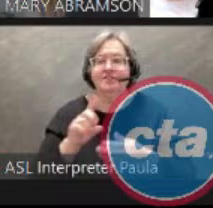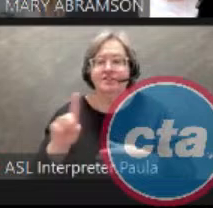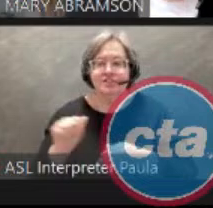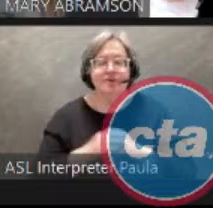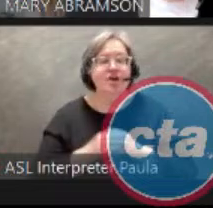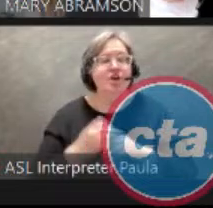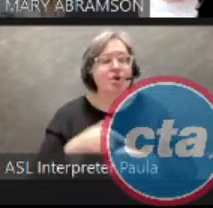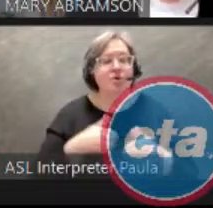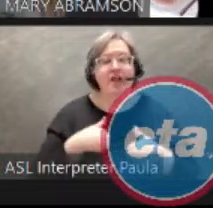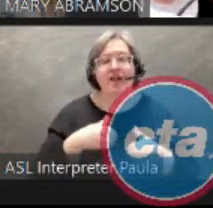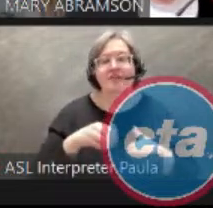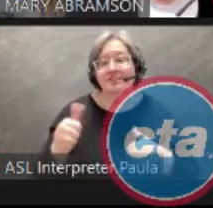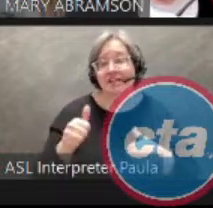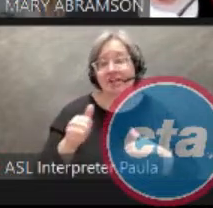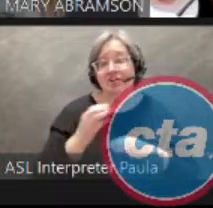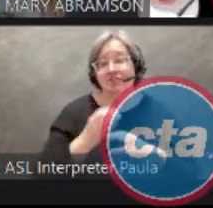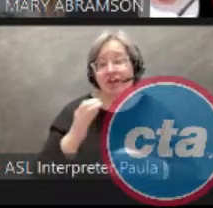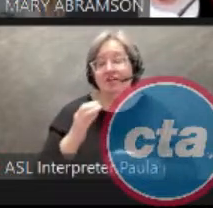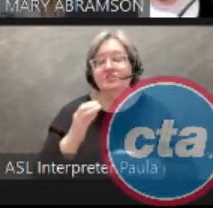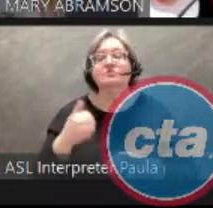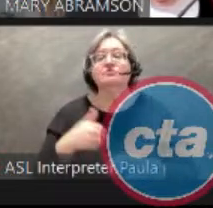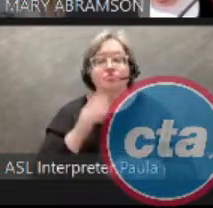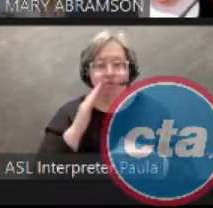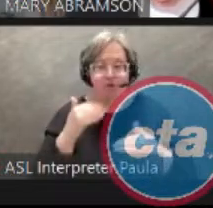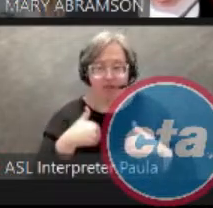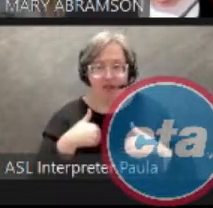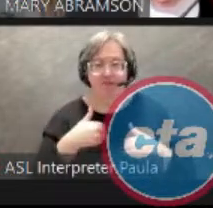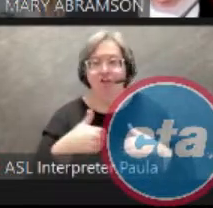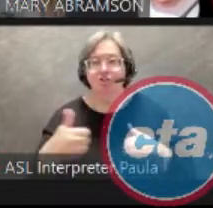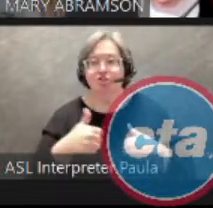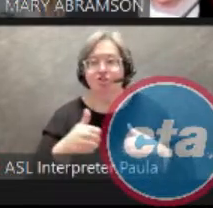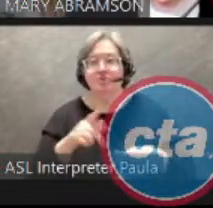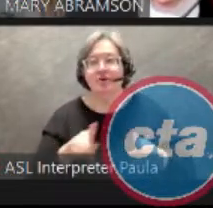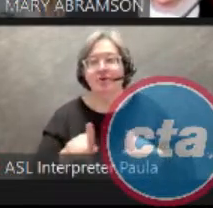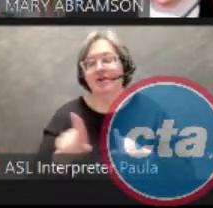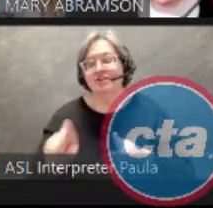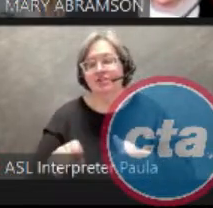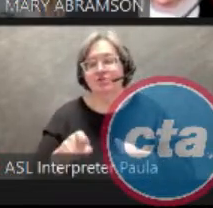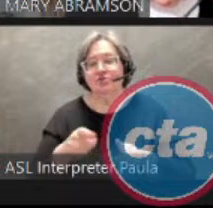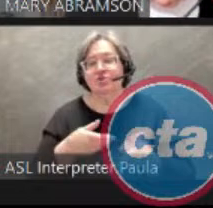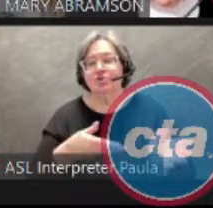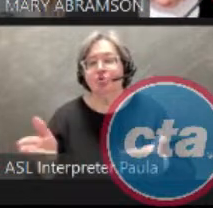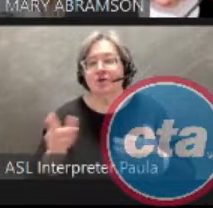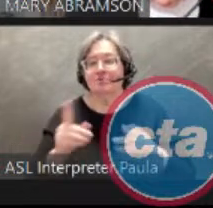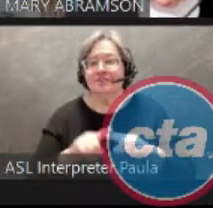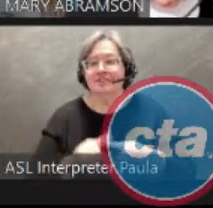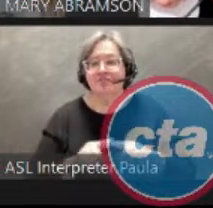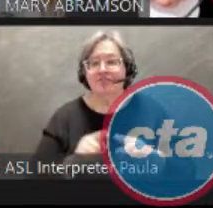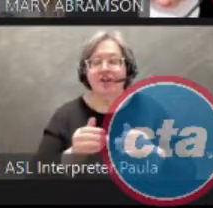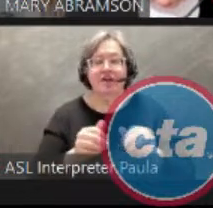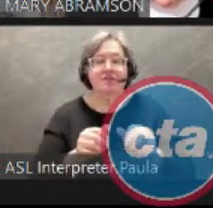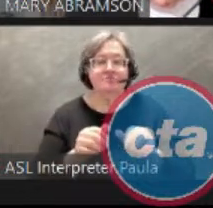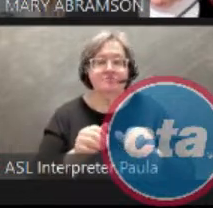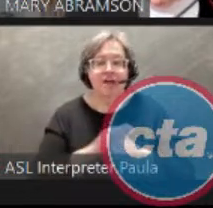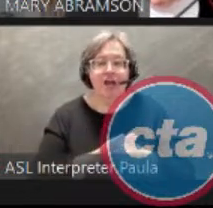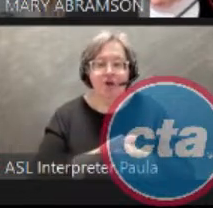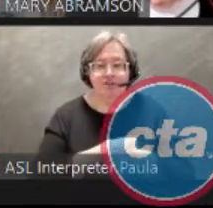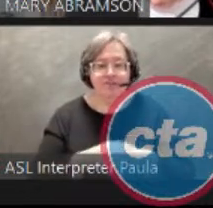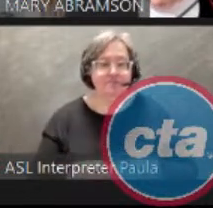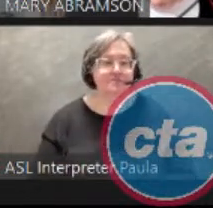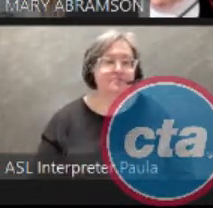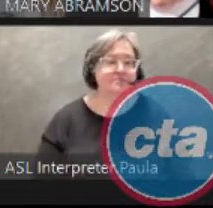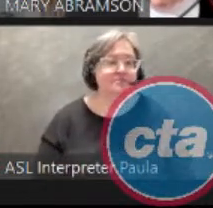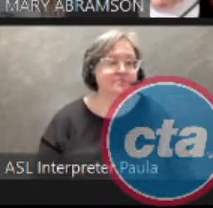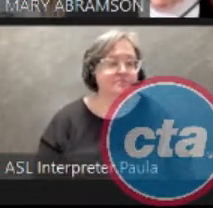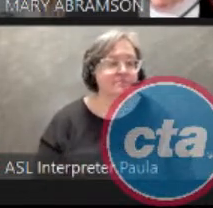have 10 vans that will also be on call to be able to shuttle people as necessary to the various areas that will need to be, they'll be running on